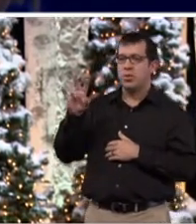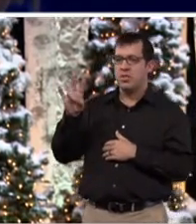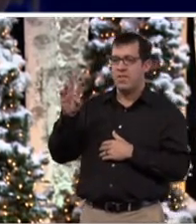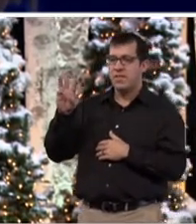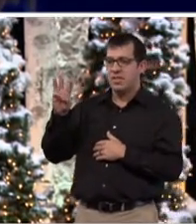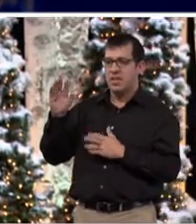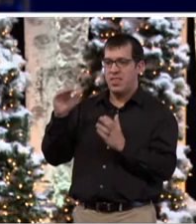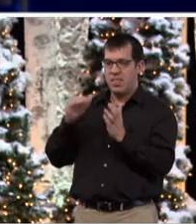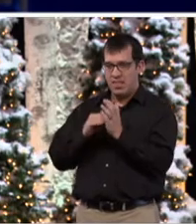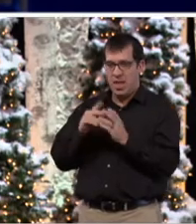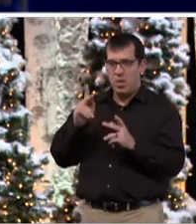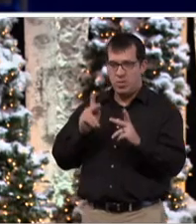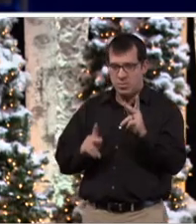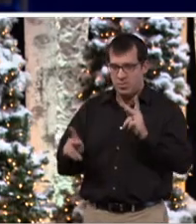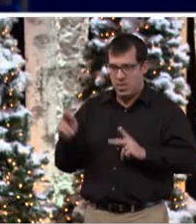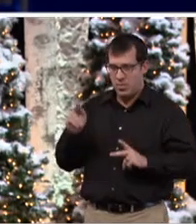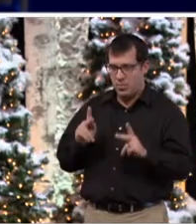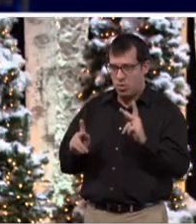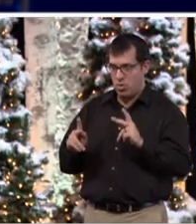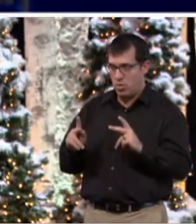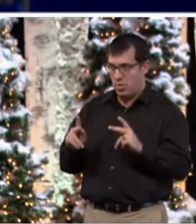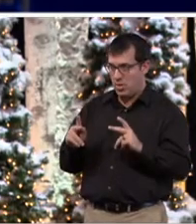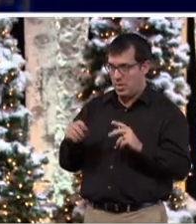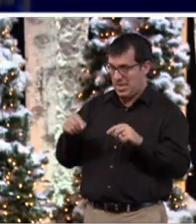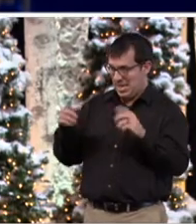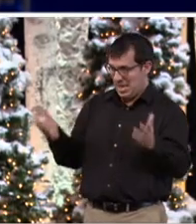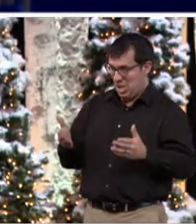176,000 people in my state, California,